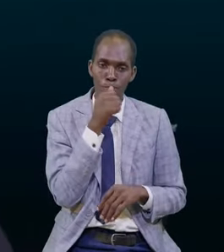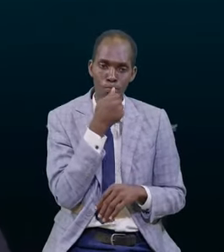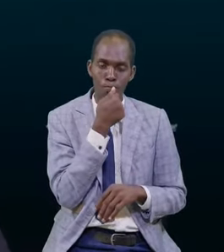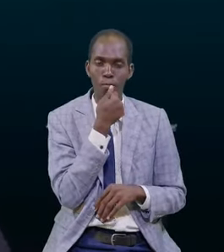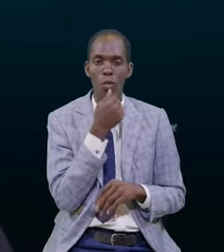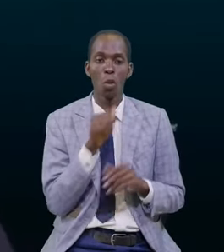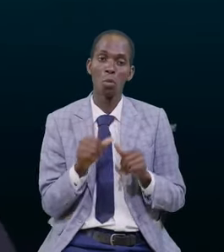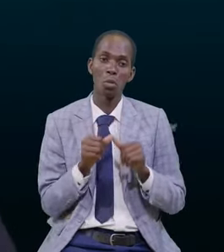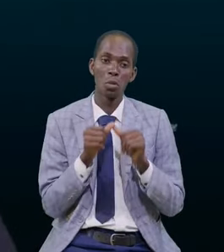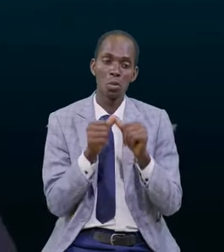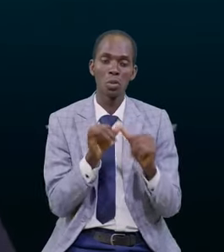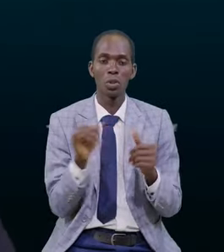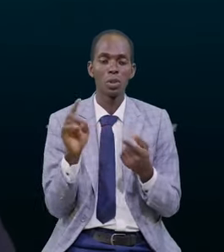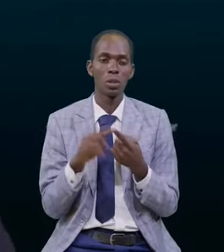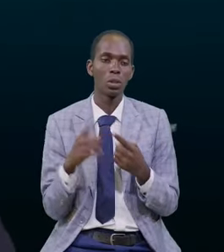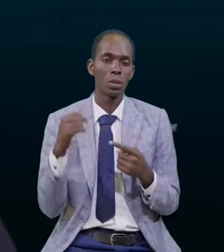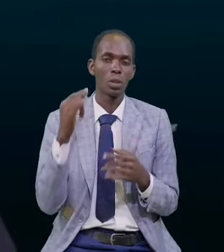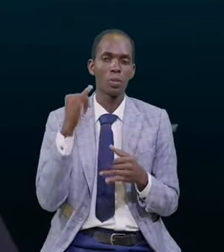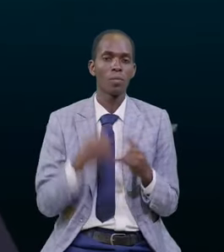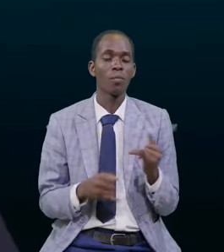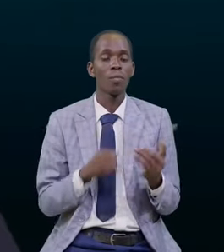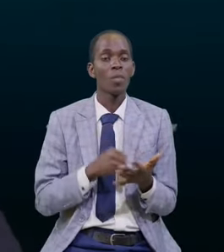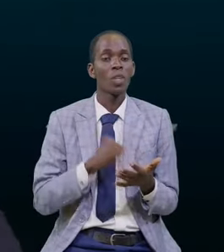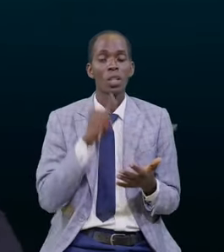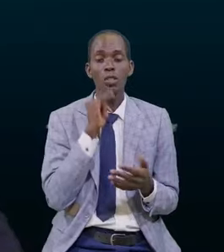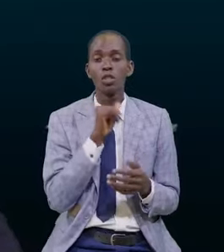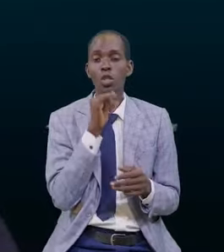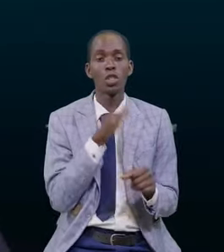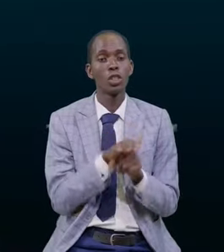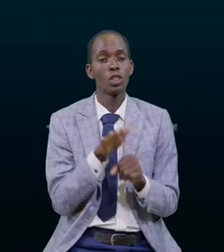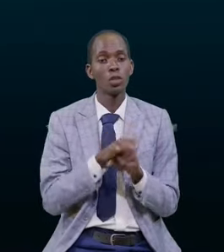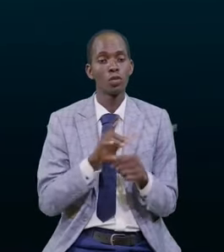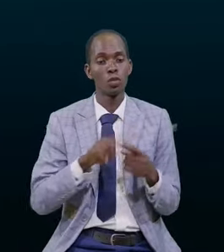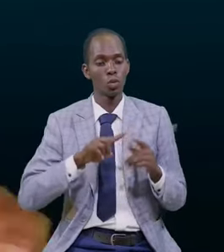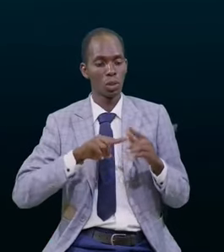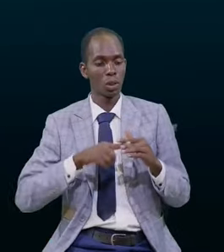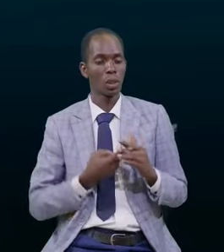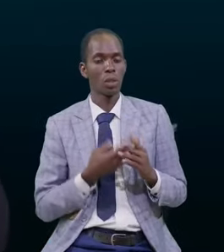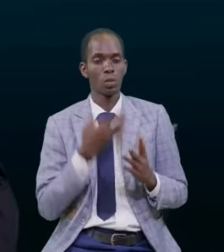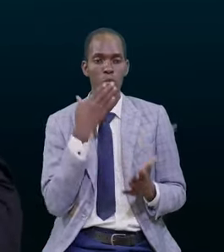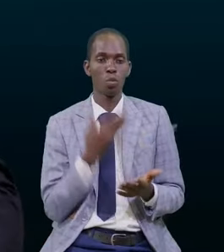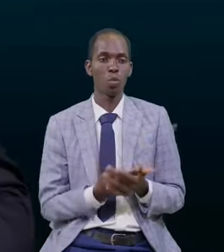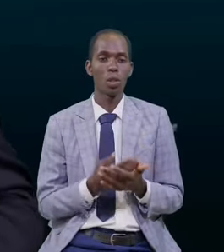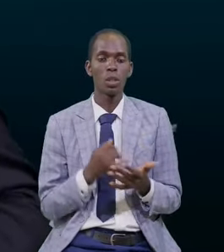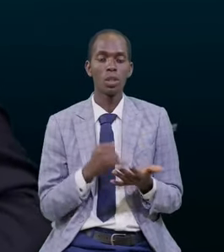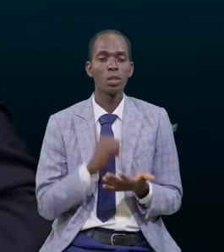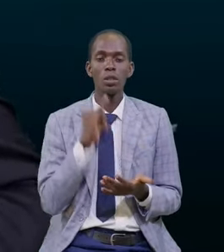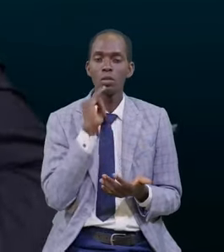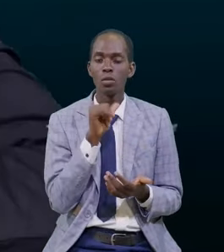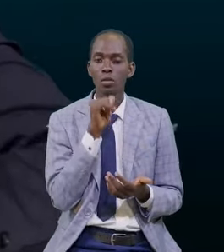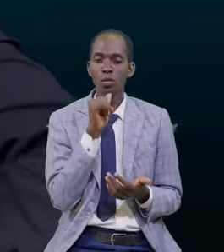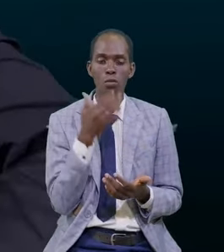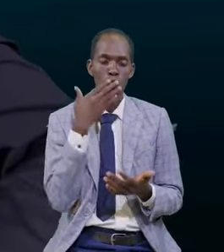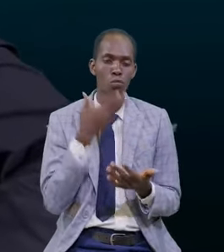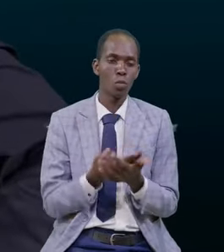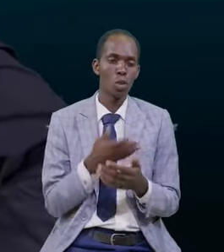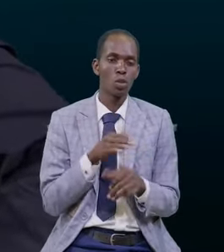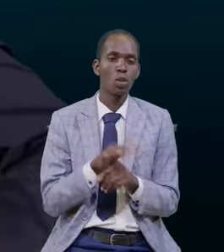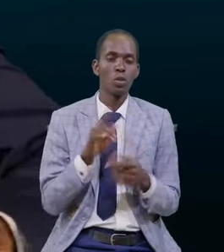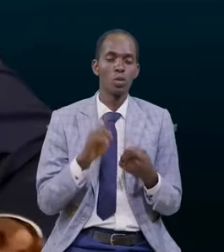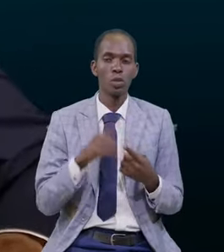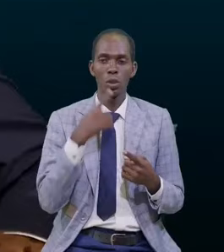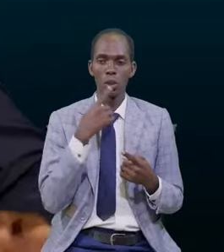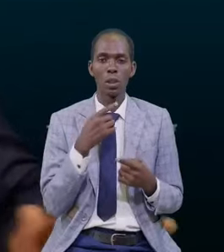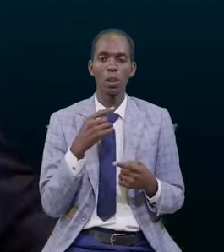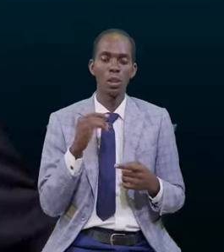it's not enough to start the Christian race it's not enough to say yes to Jesus and say it